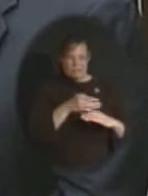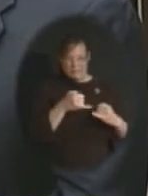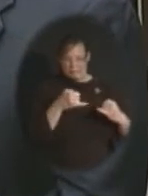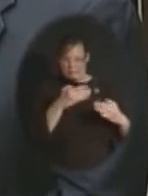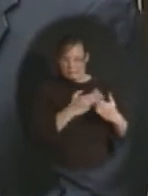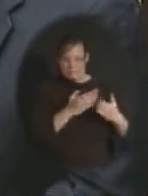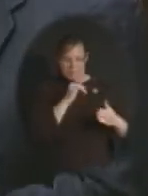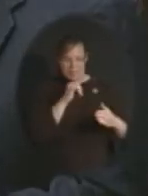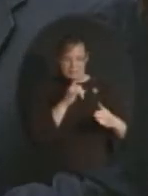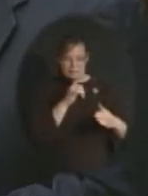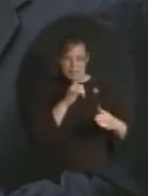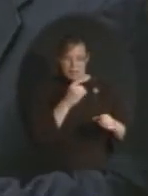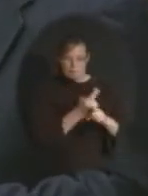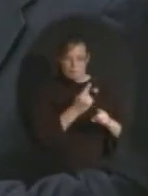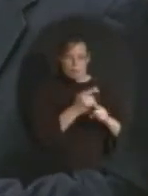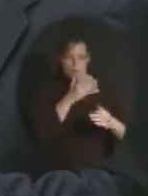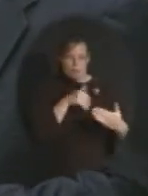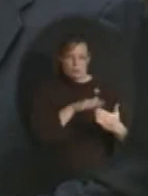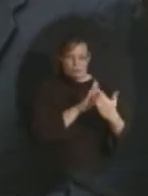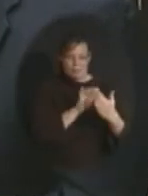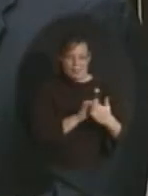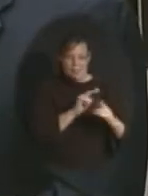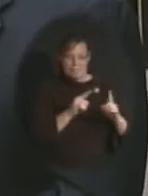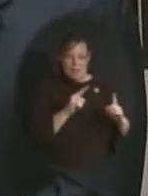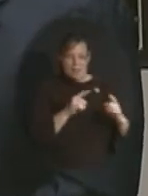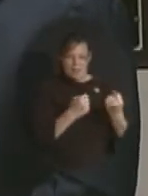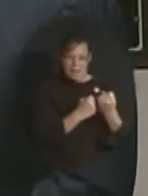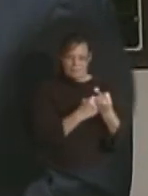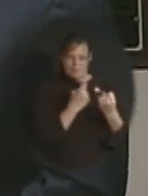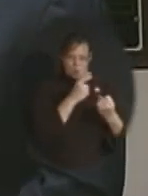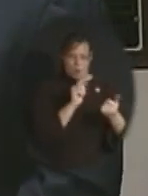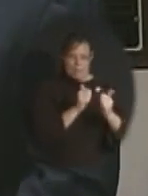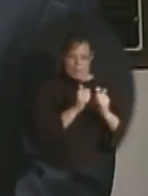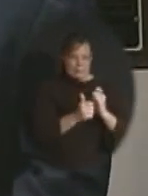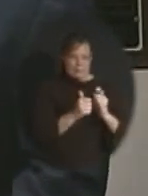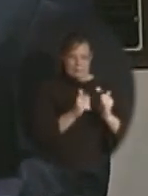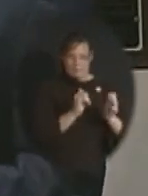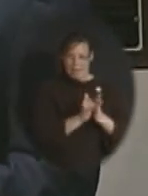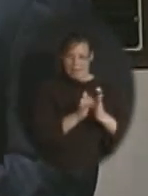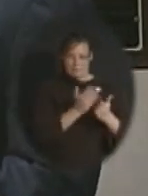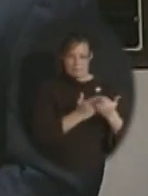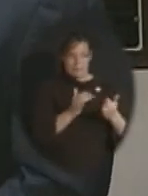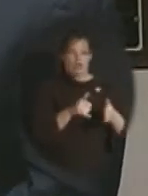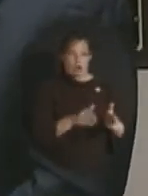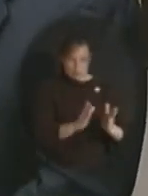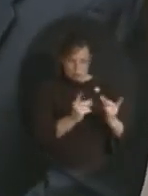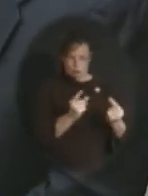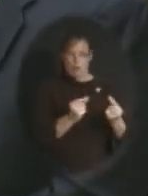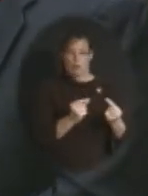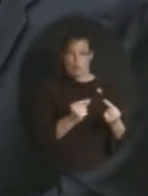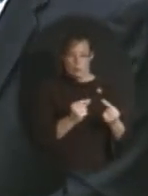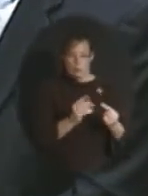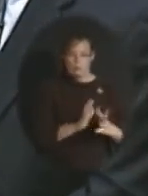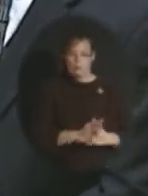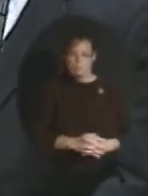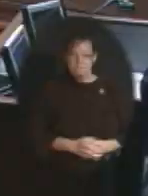that's inappropriate, we would address it. But just advocating for a candidate, that's something they're allowed to do.